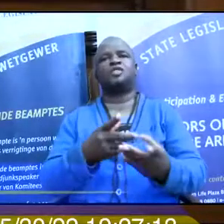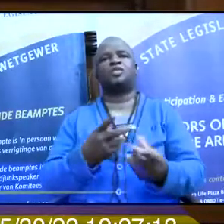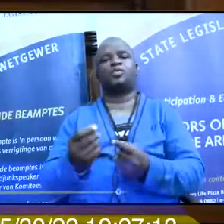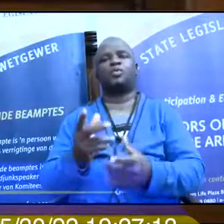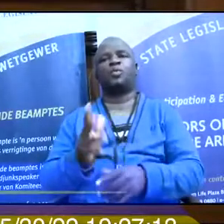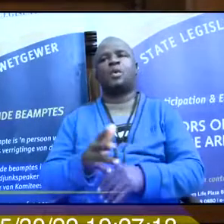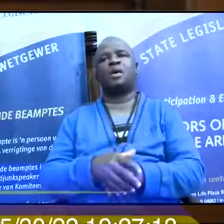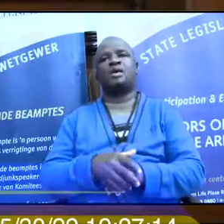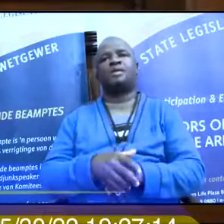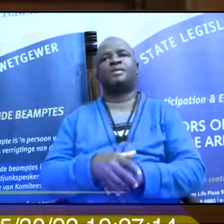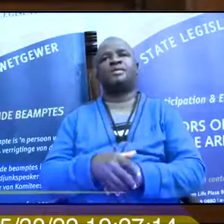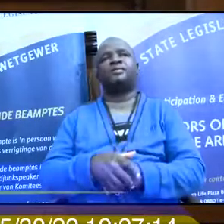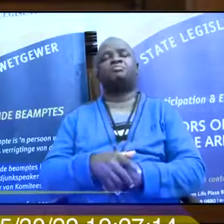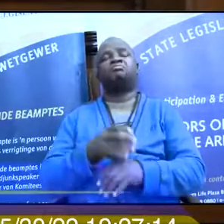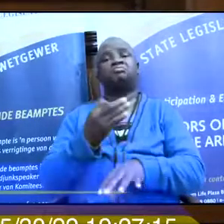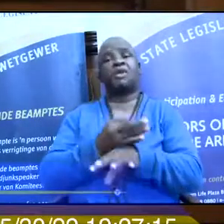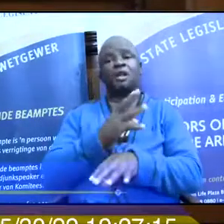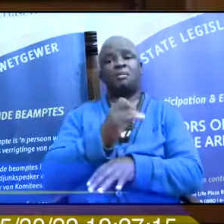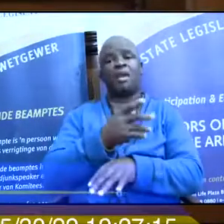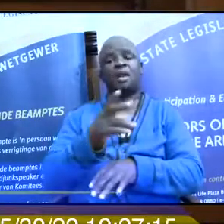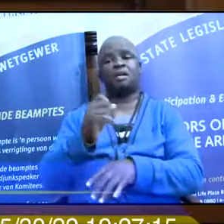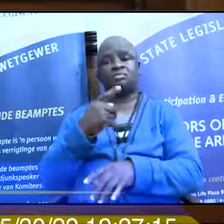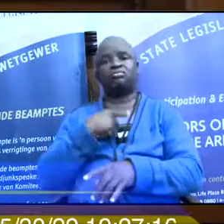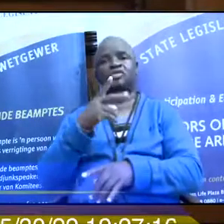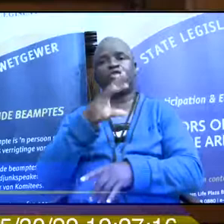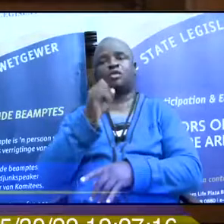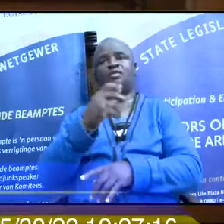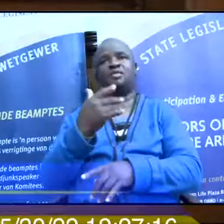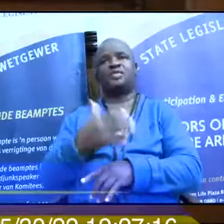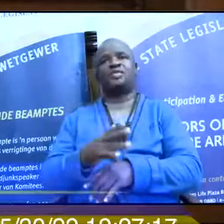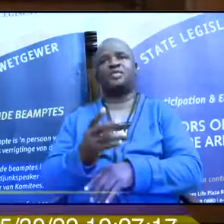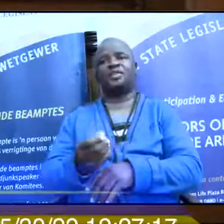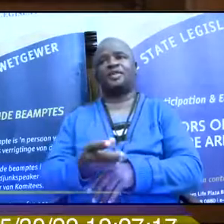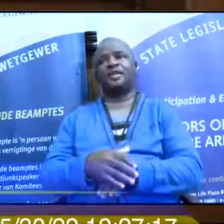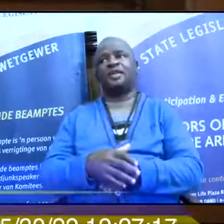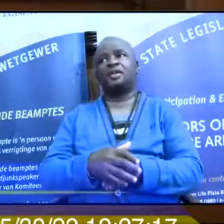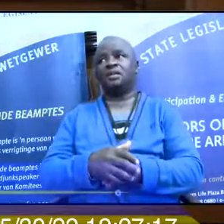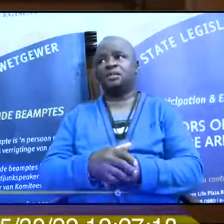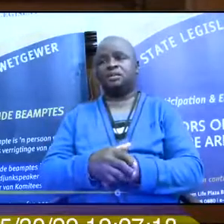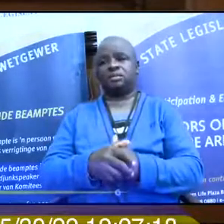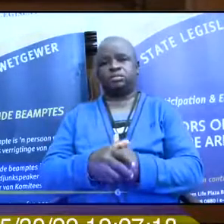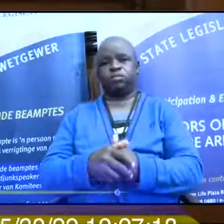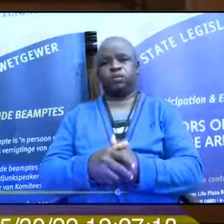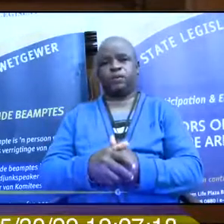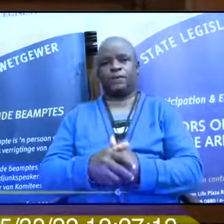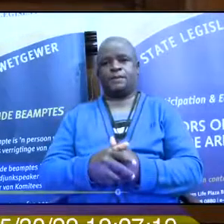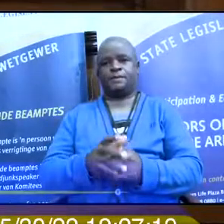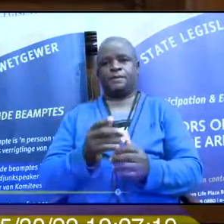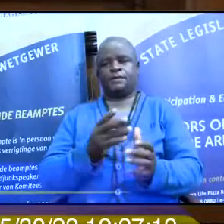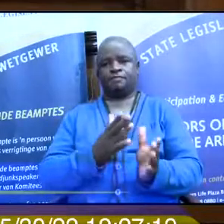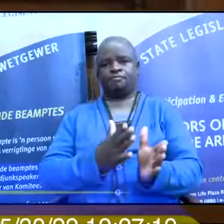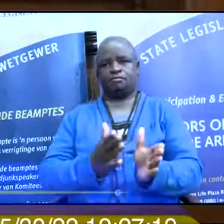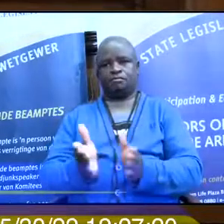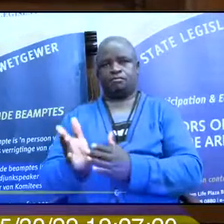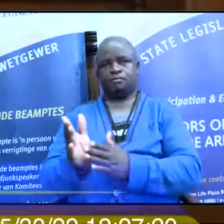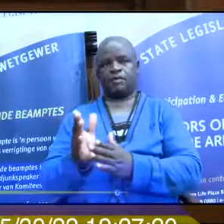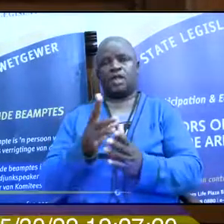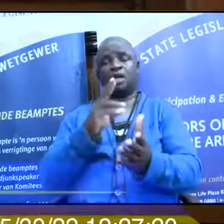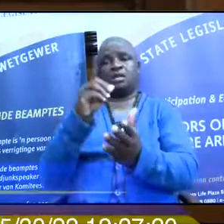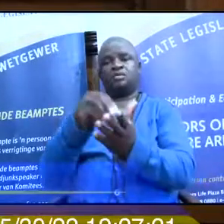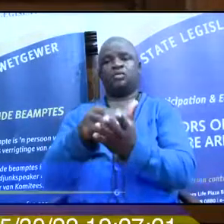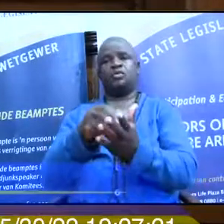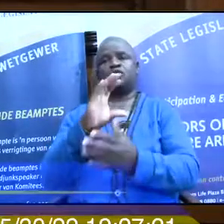the democrats just confirmed that we are going now to the inputs by corsado